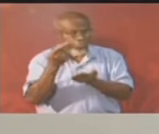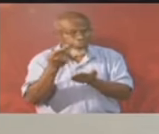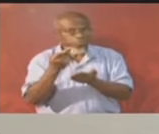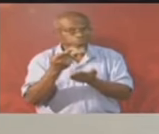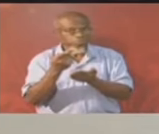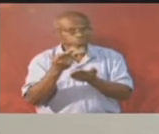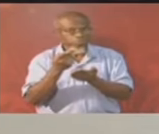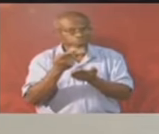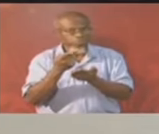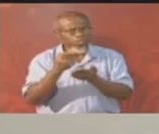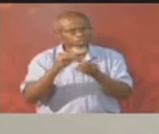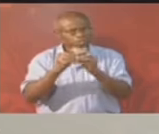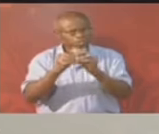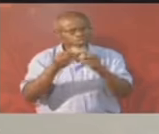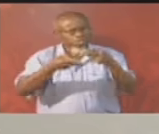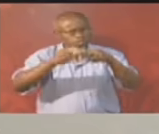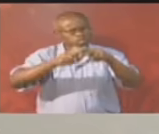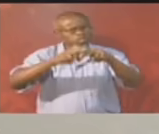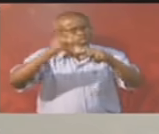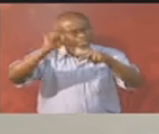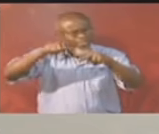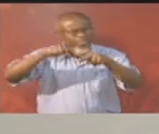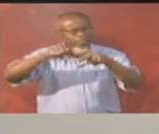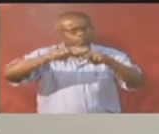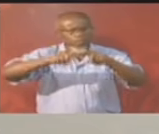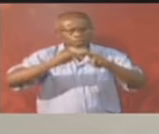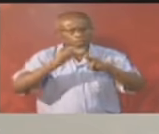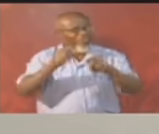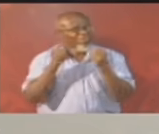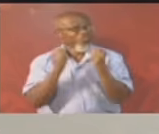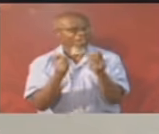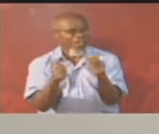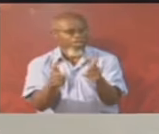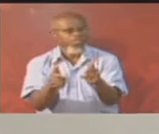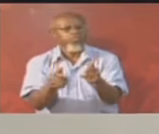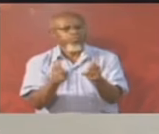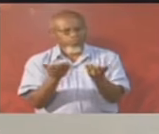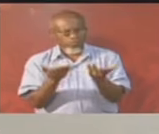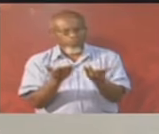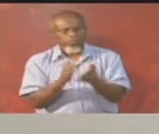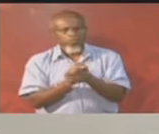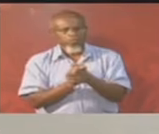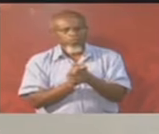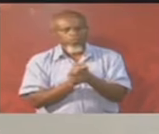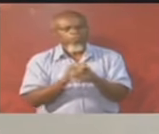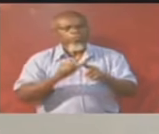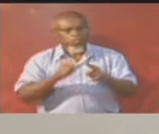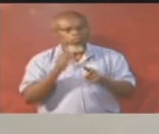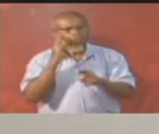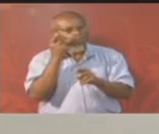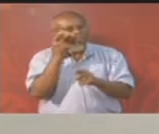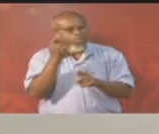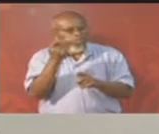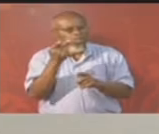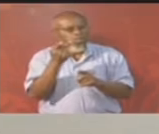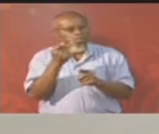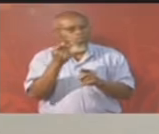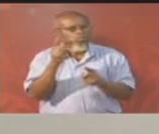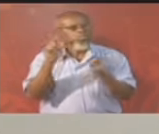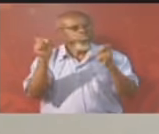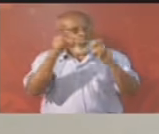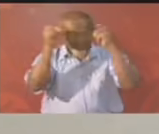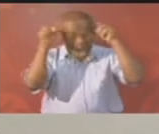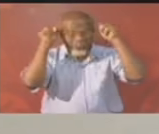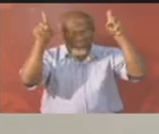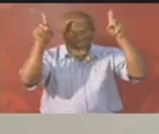haven't been increasing as quickly. And we're hoping that this is signaling the beginning of success with those braking measures.